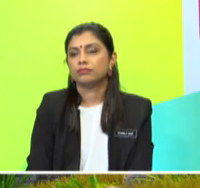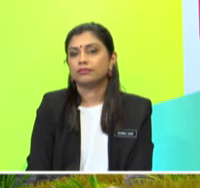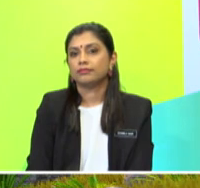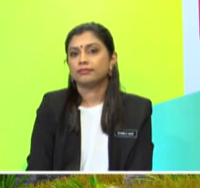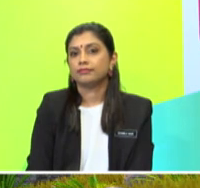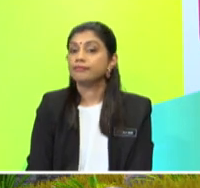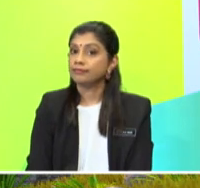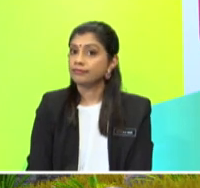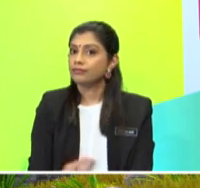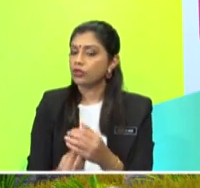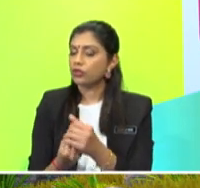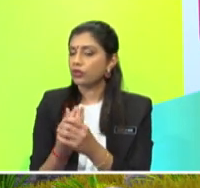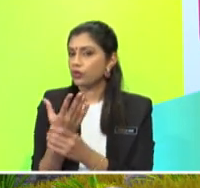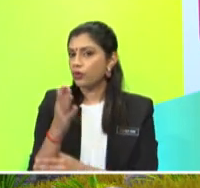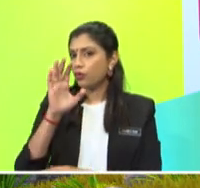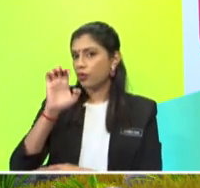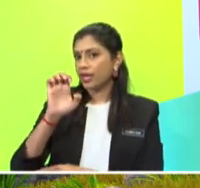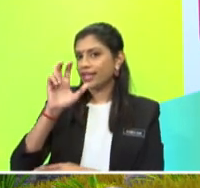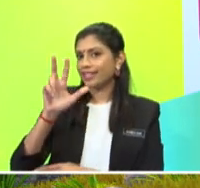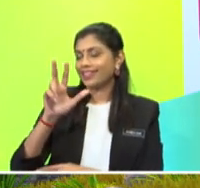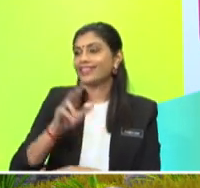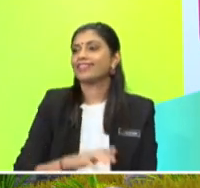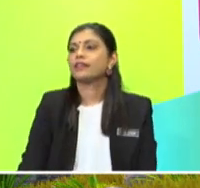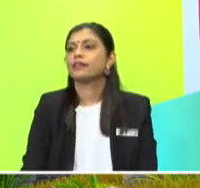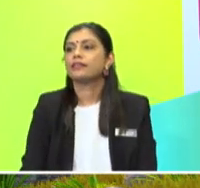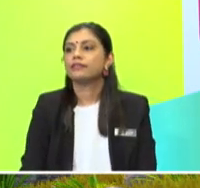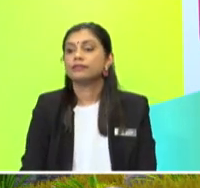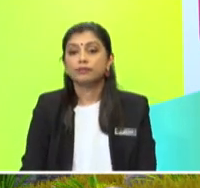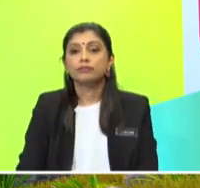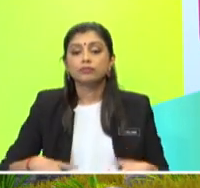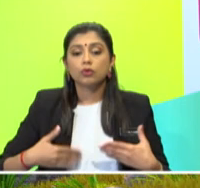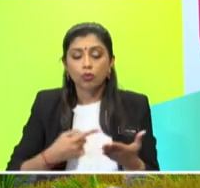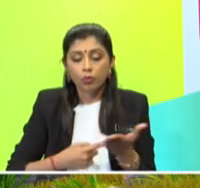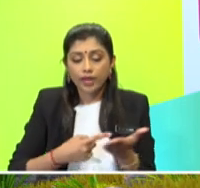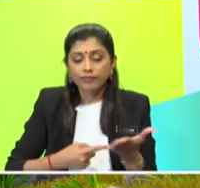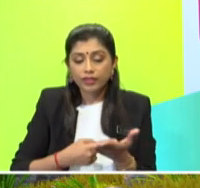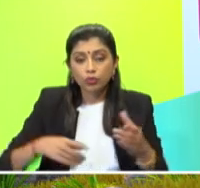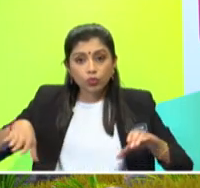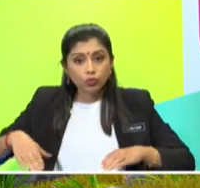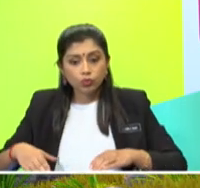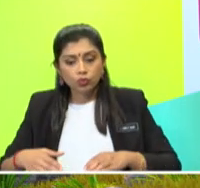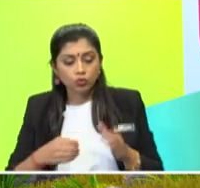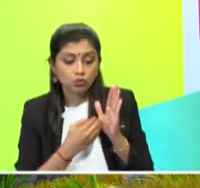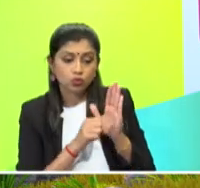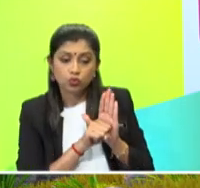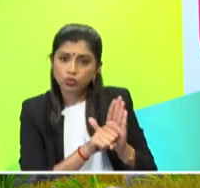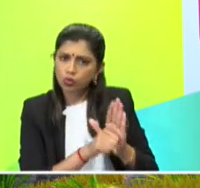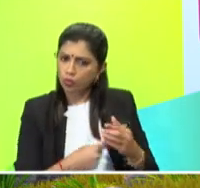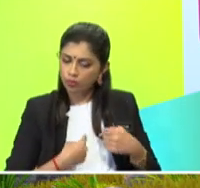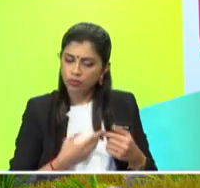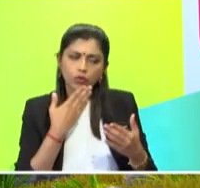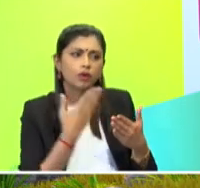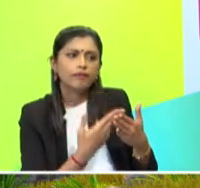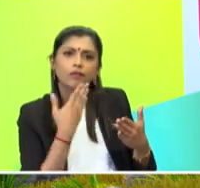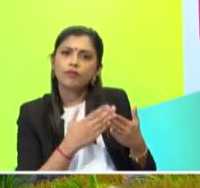to grow E3. So what do you do to show that you're grateful? You have to support whatever school